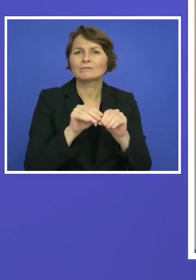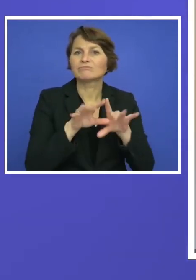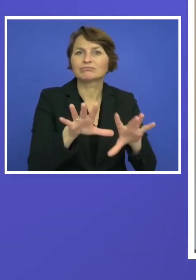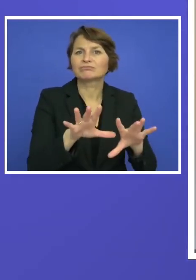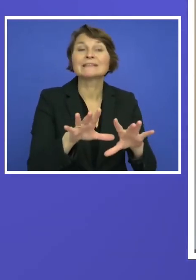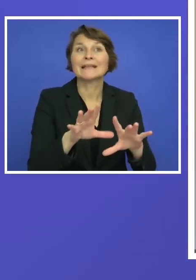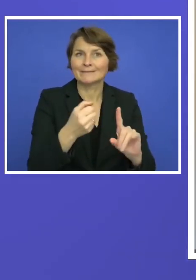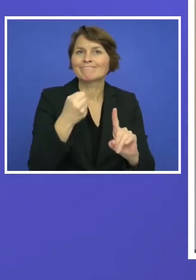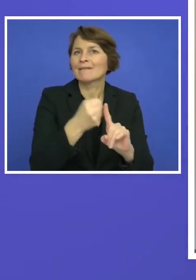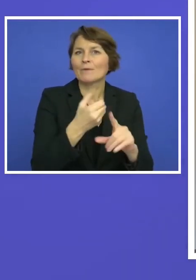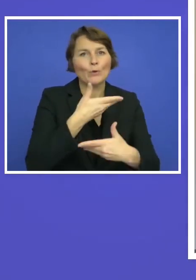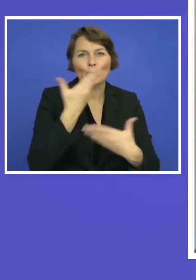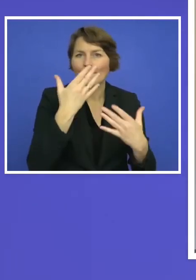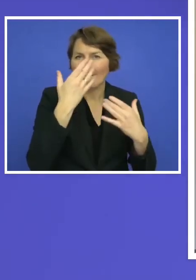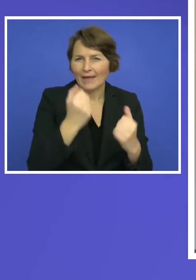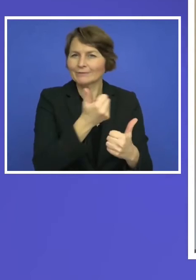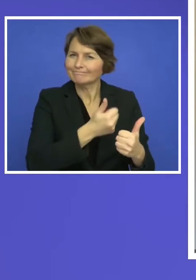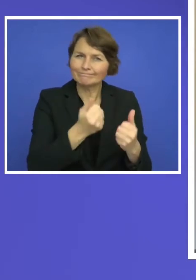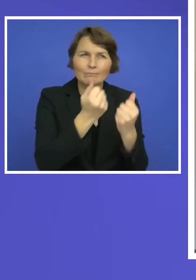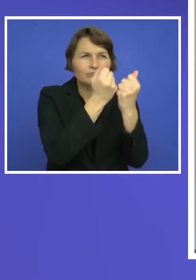of essential services for women,